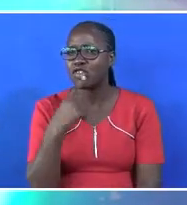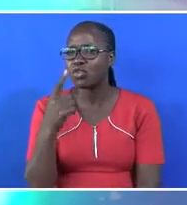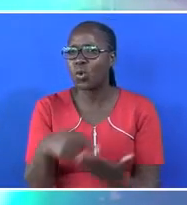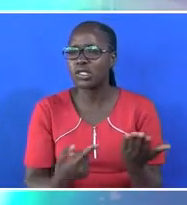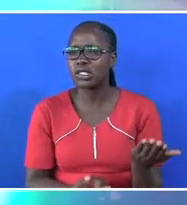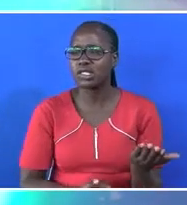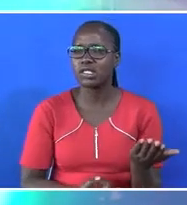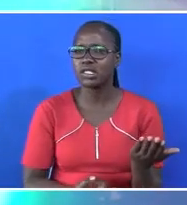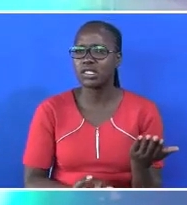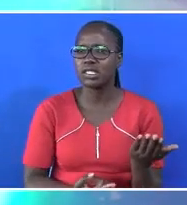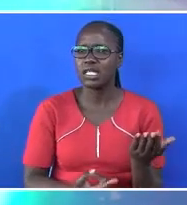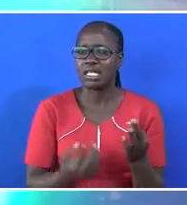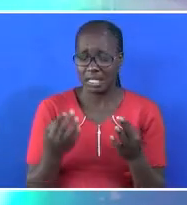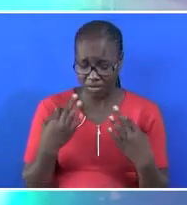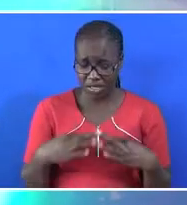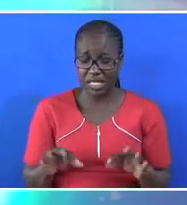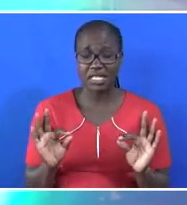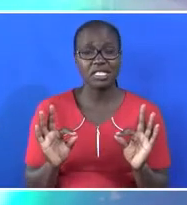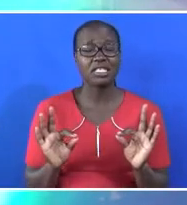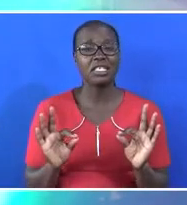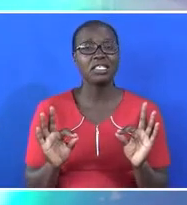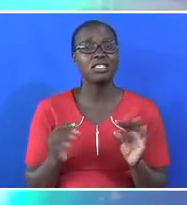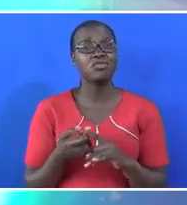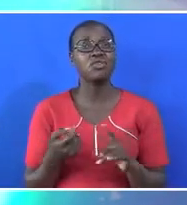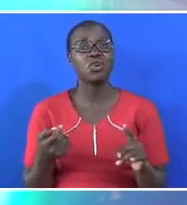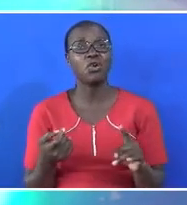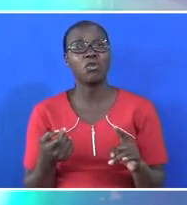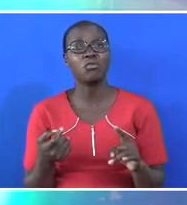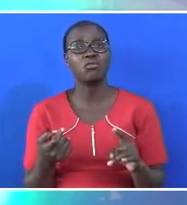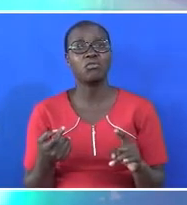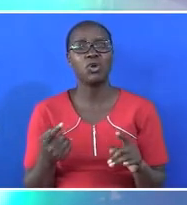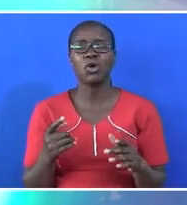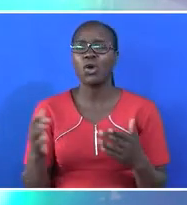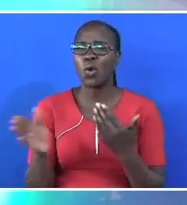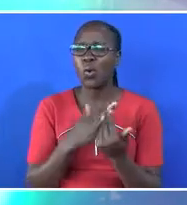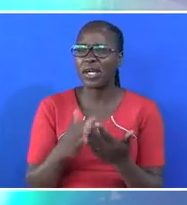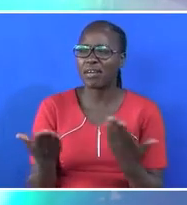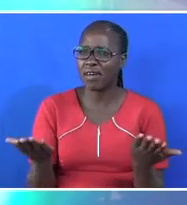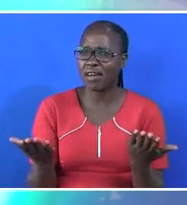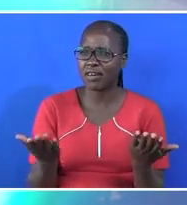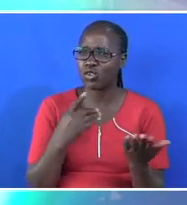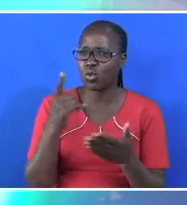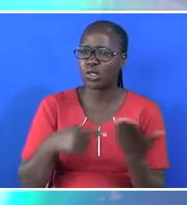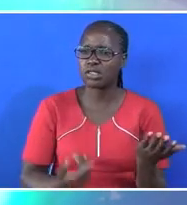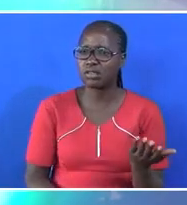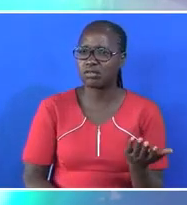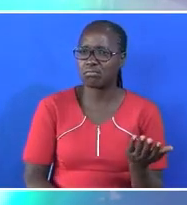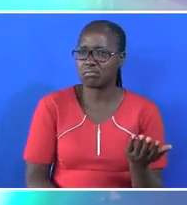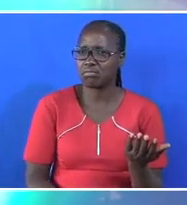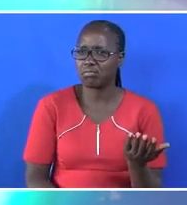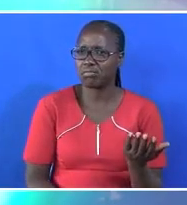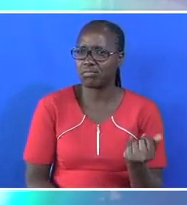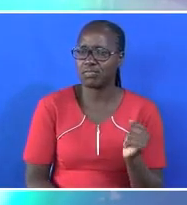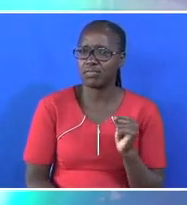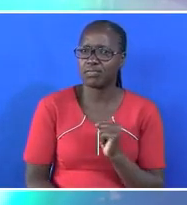what if their dressing style is from wherever? So what?